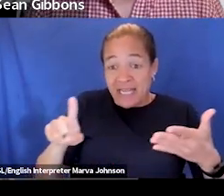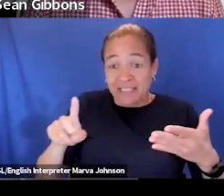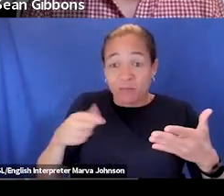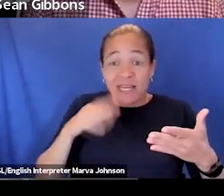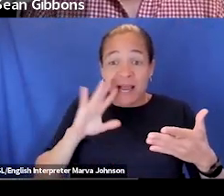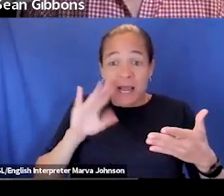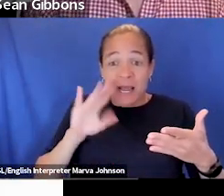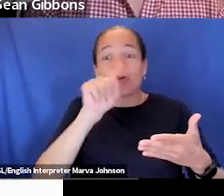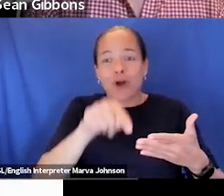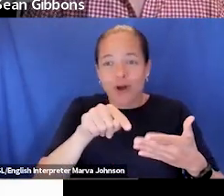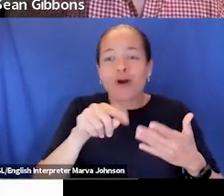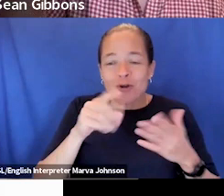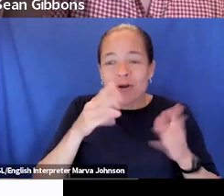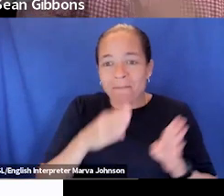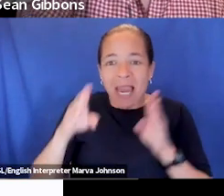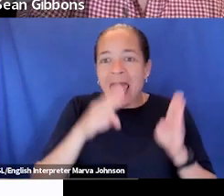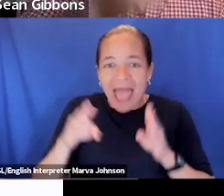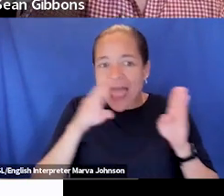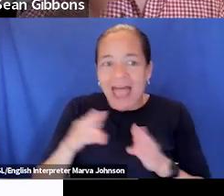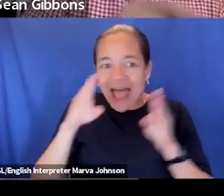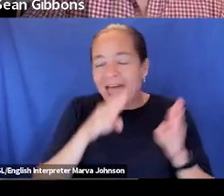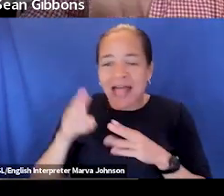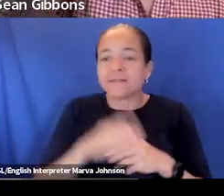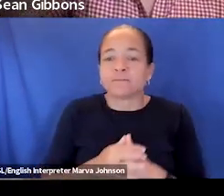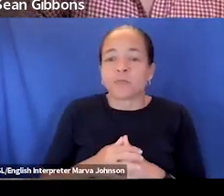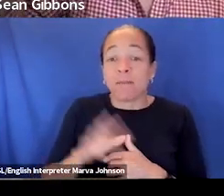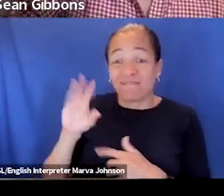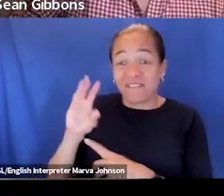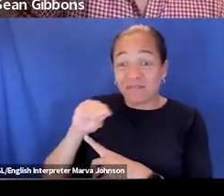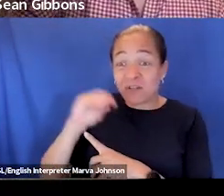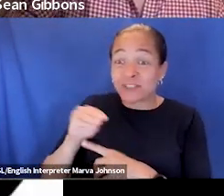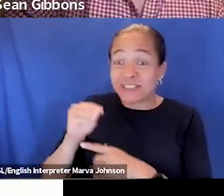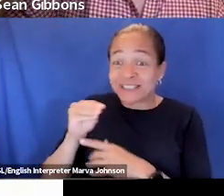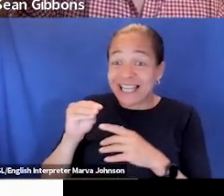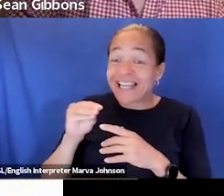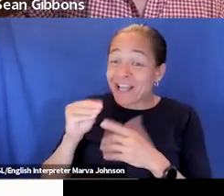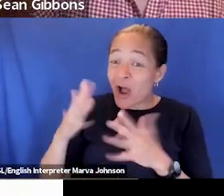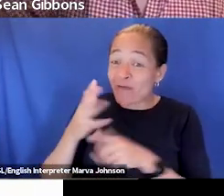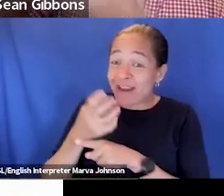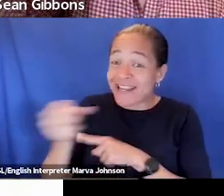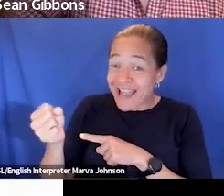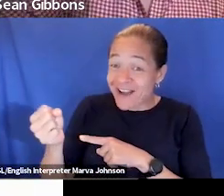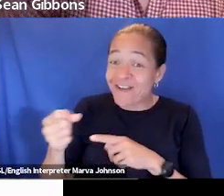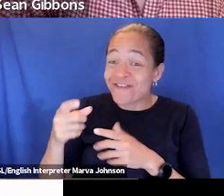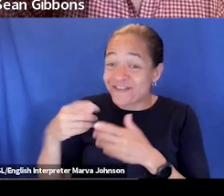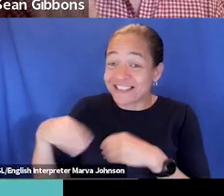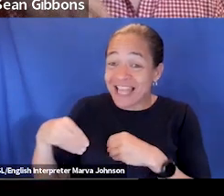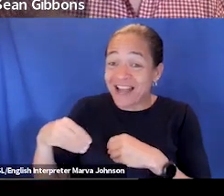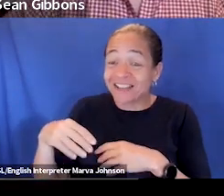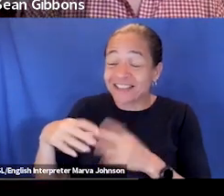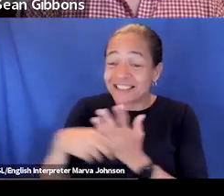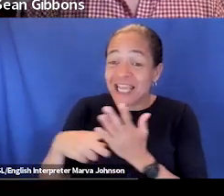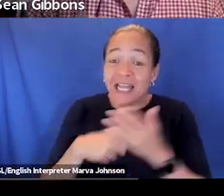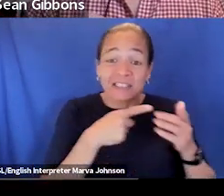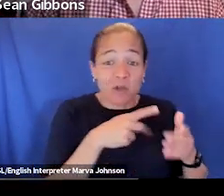more planning and prep. But 50% of our seats are sold out, which means only 50% remain. If you're still on the fence, or